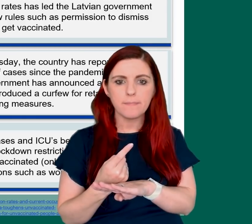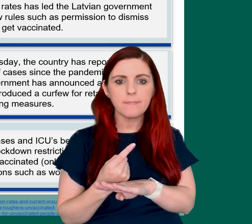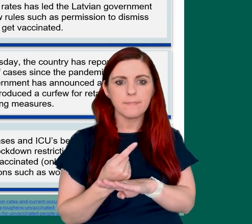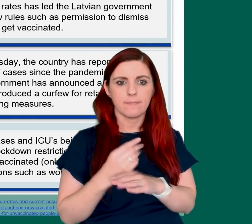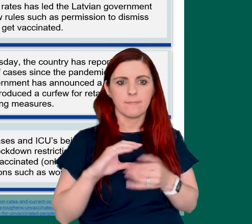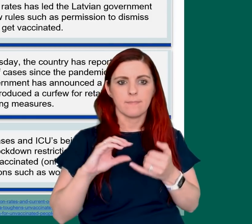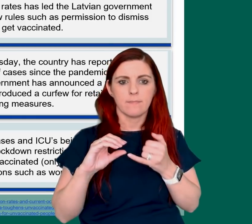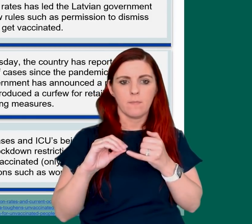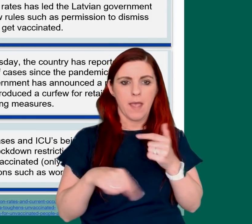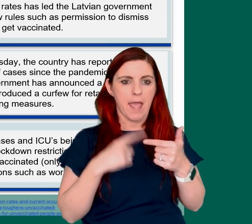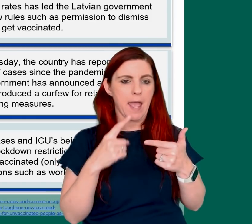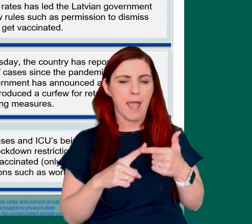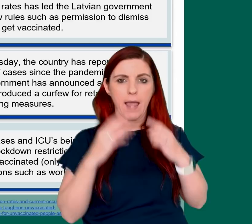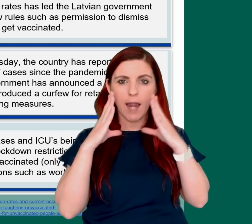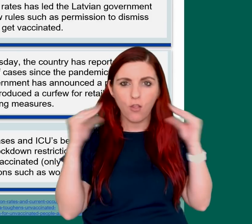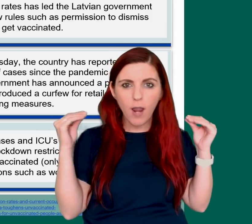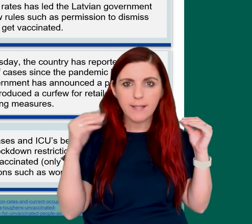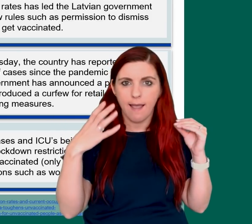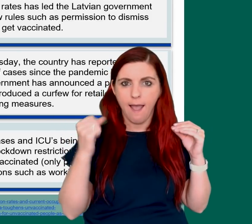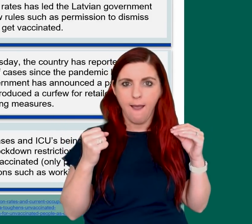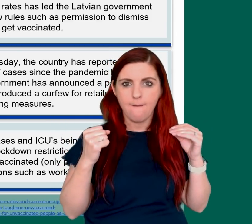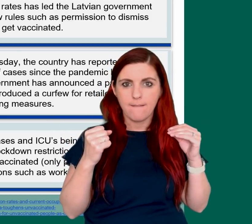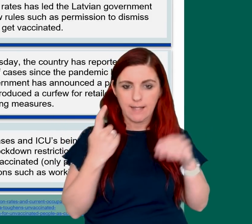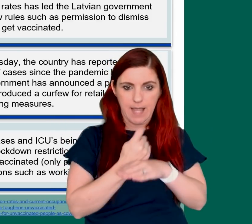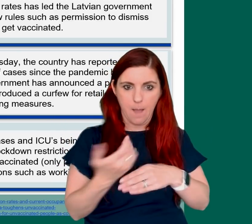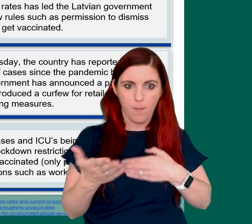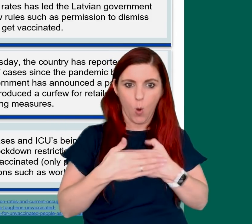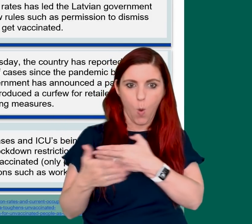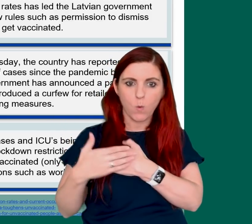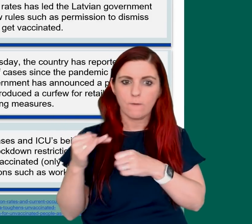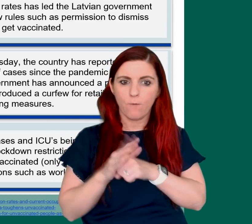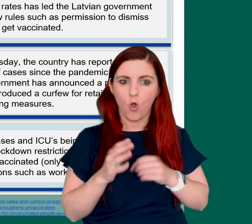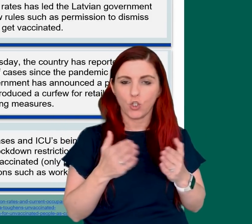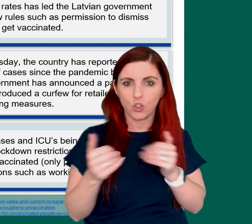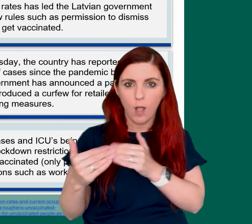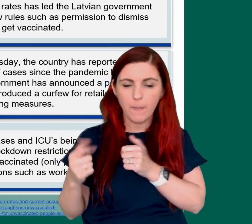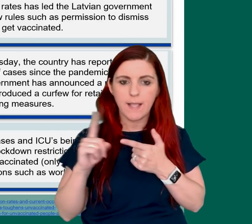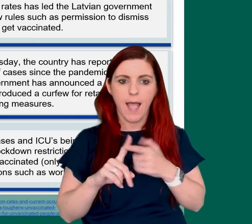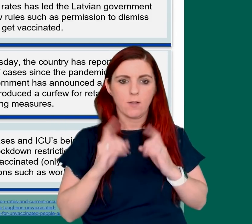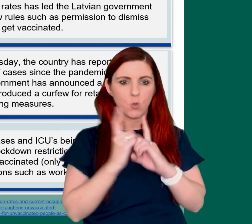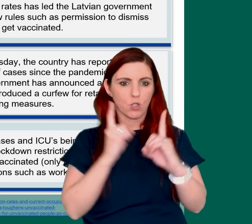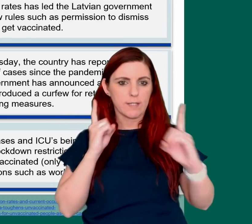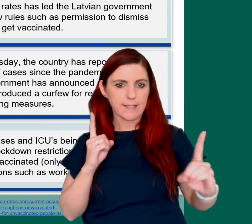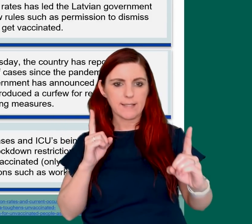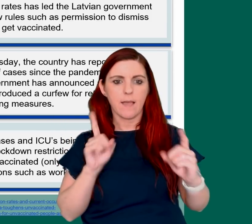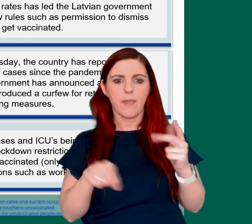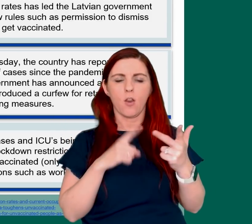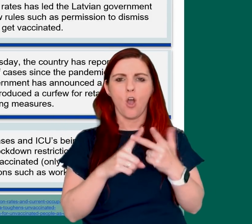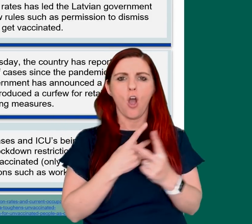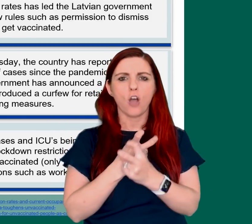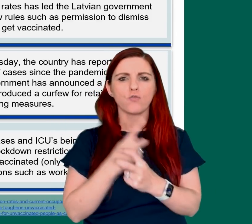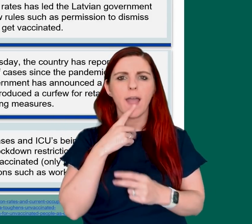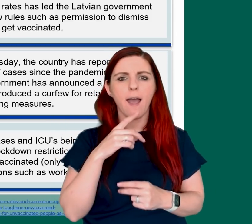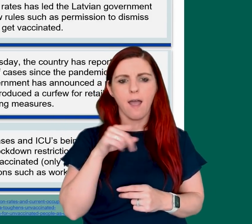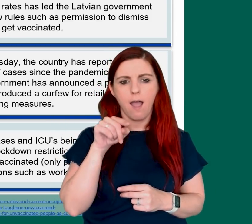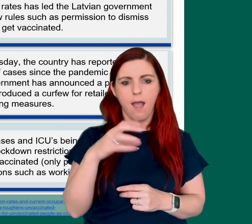vaccinated. Netherlands, a curfew for retailers and some reimposition of social distancing measures. And Austria, a focus on those who are